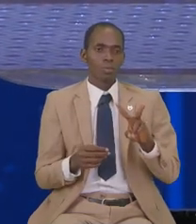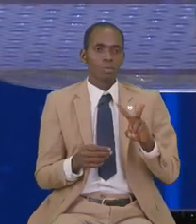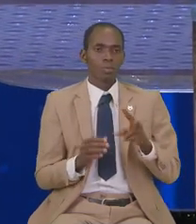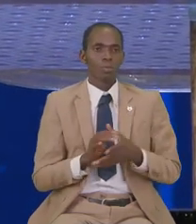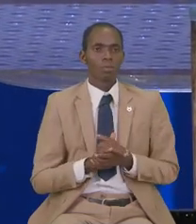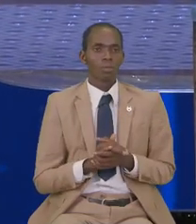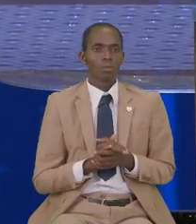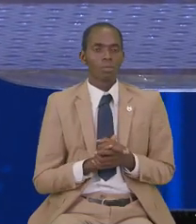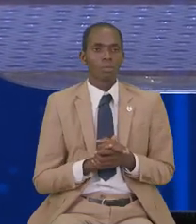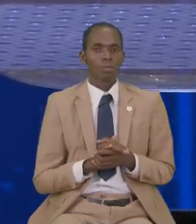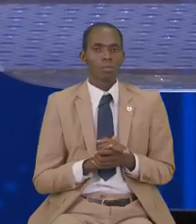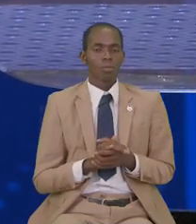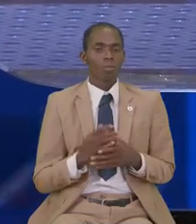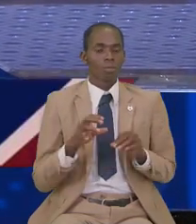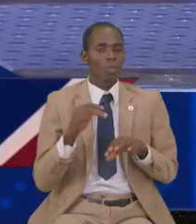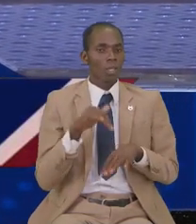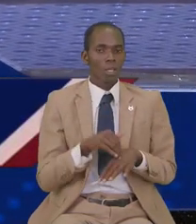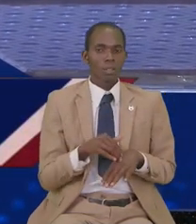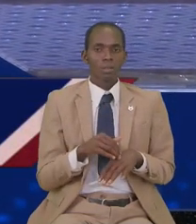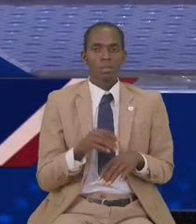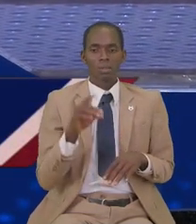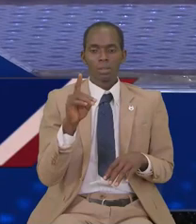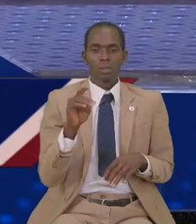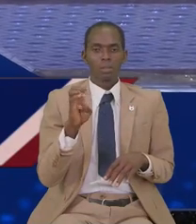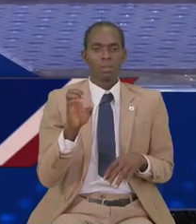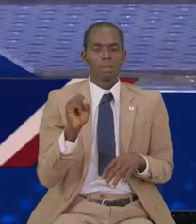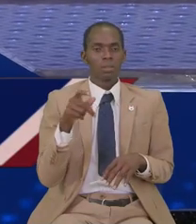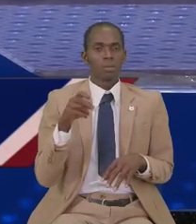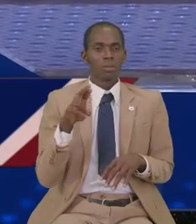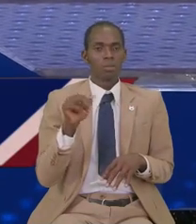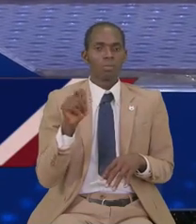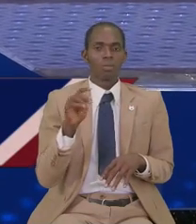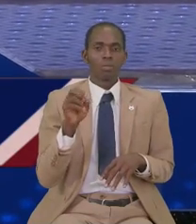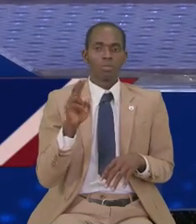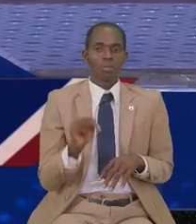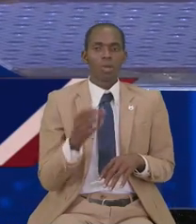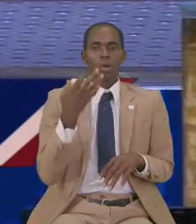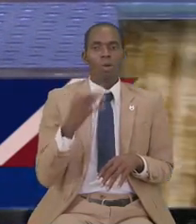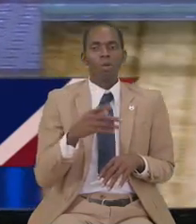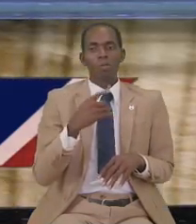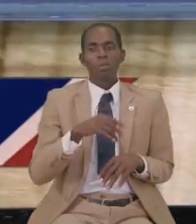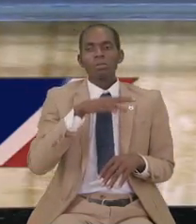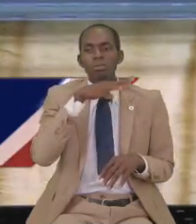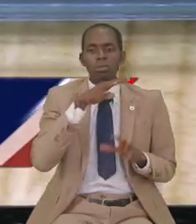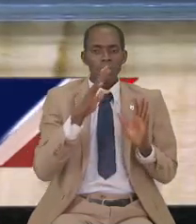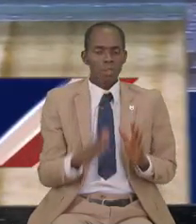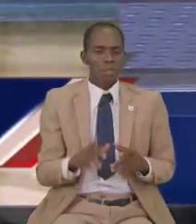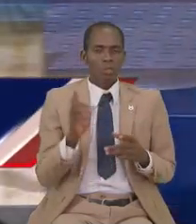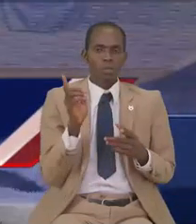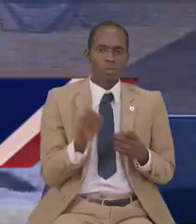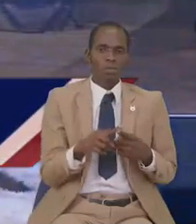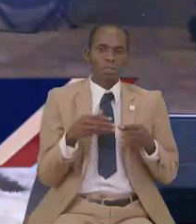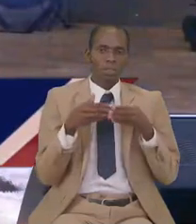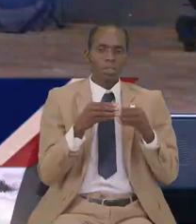at desperation of corruptors to lead into corruption. The Babylonians were